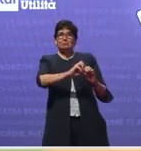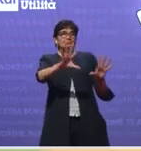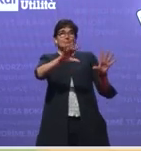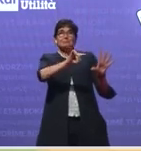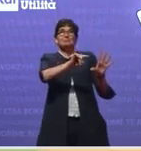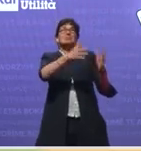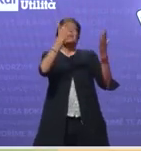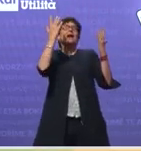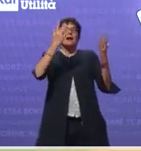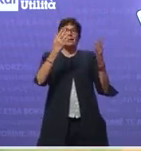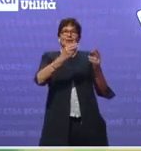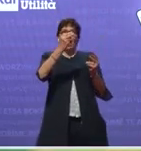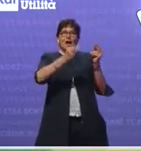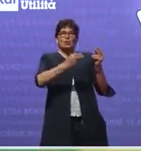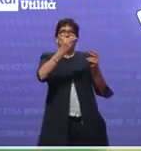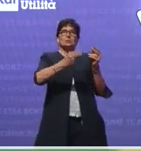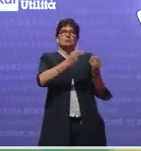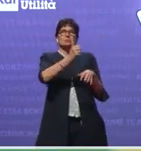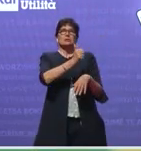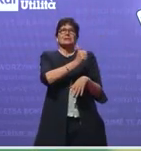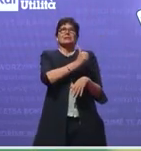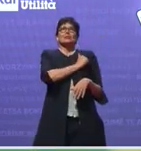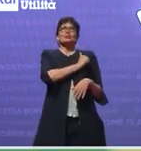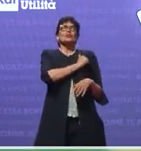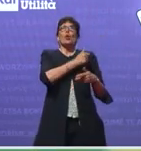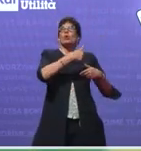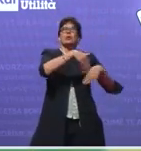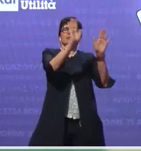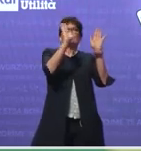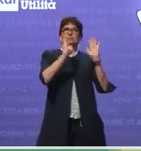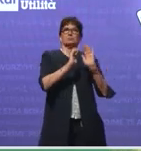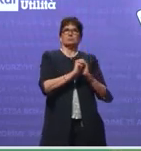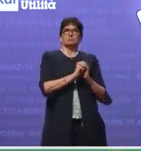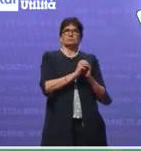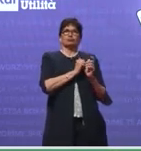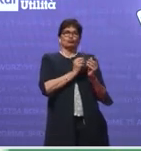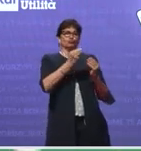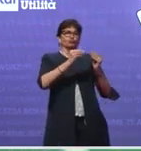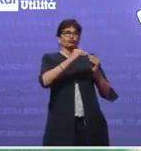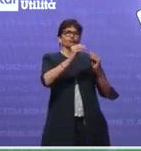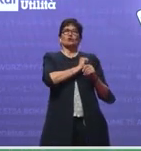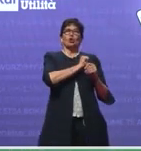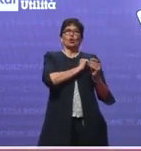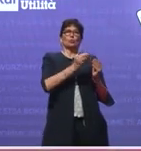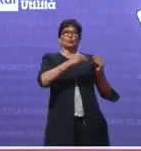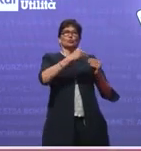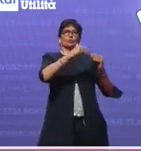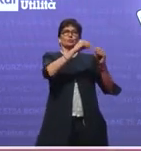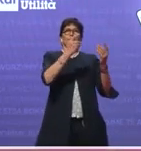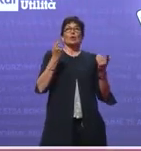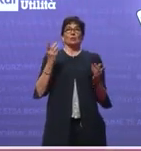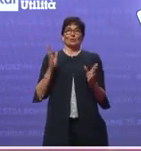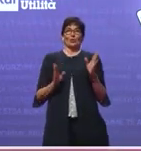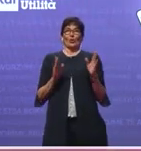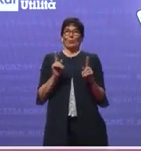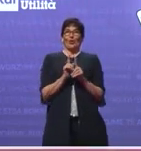self-evolving, adaptive in a real-world situation, where a robot like Sophia